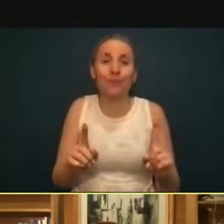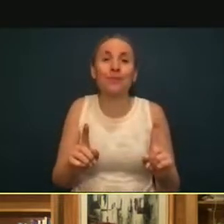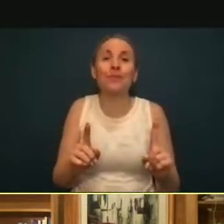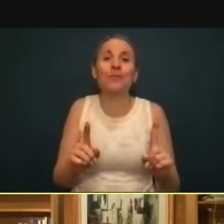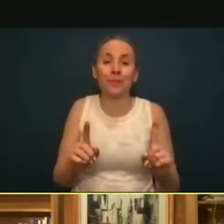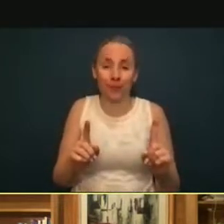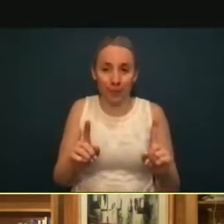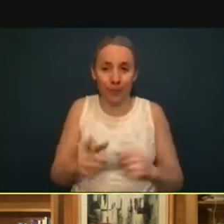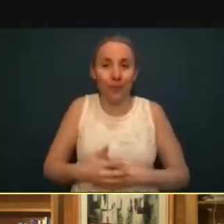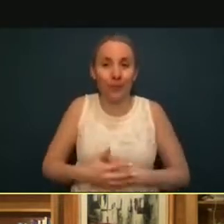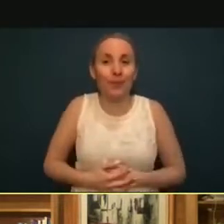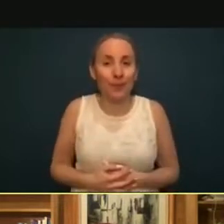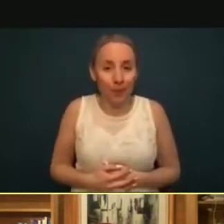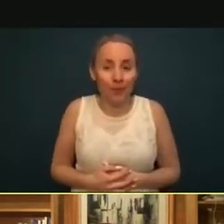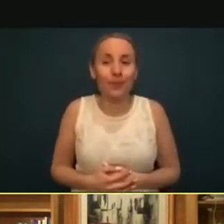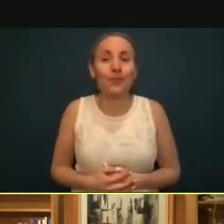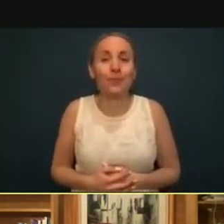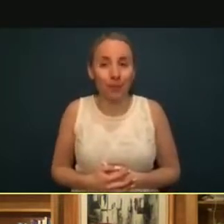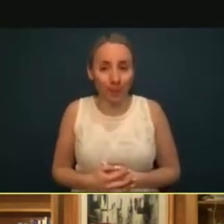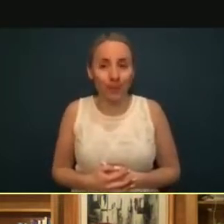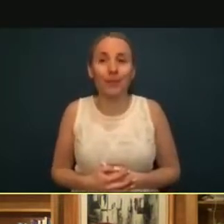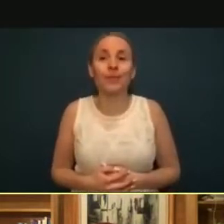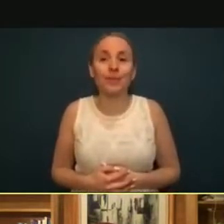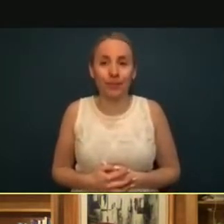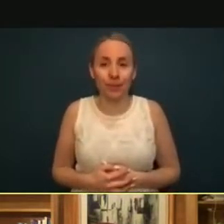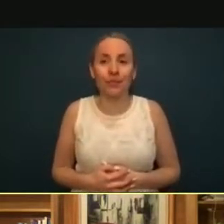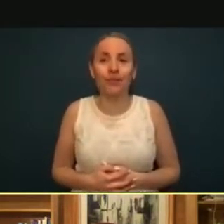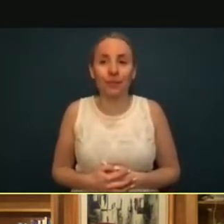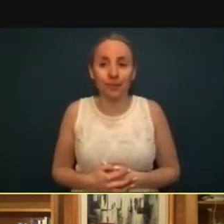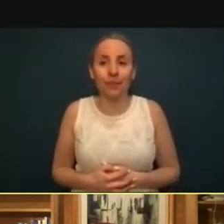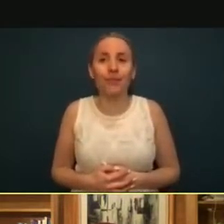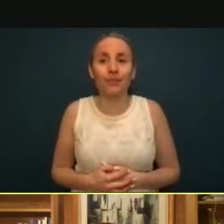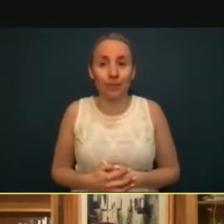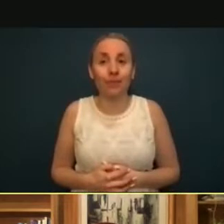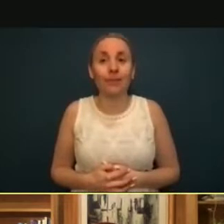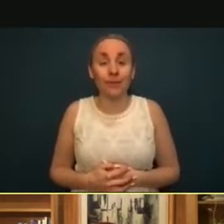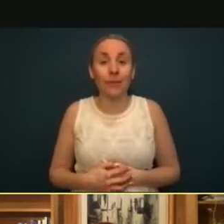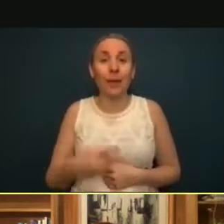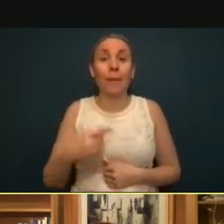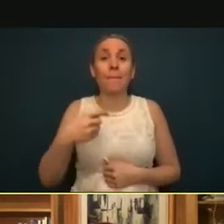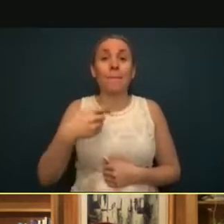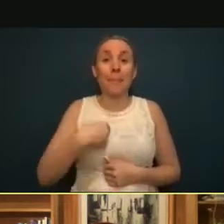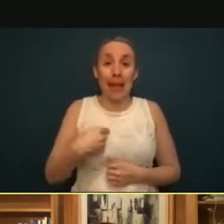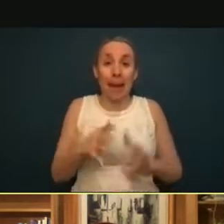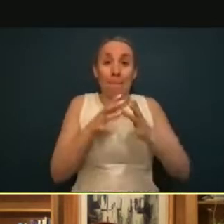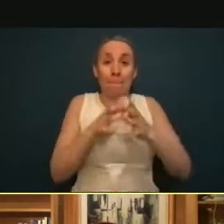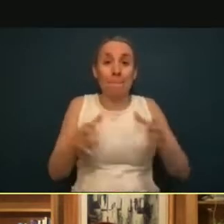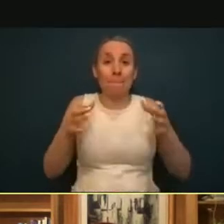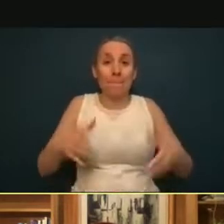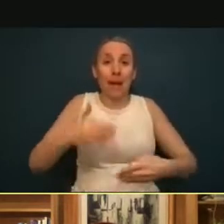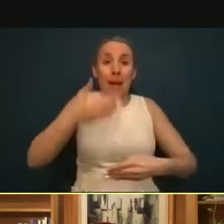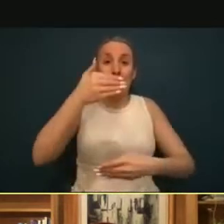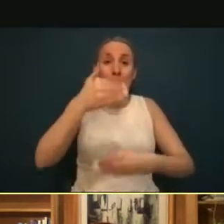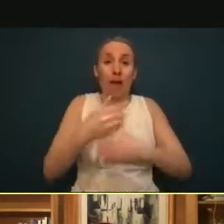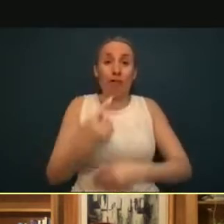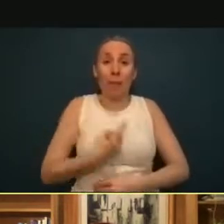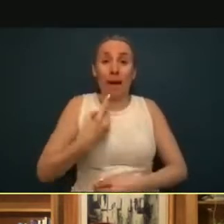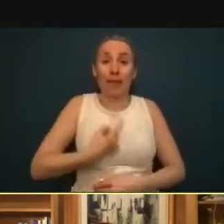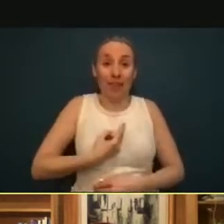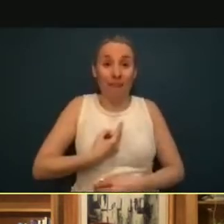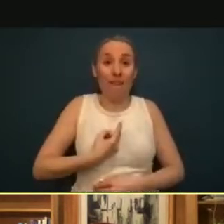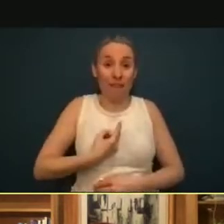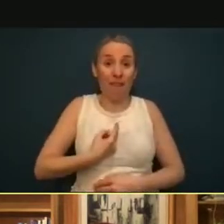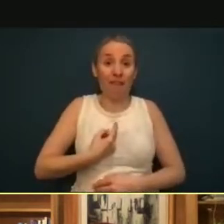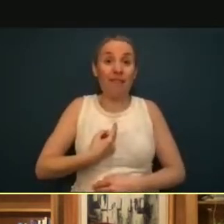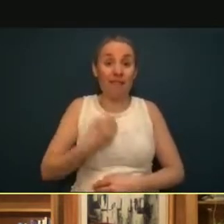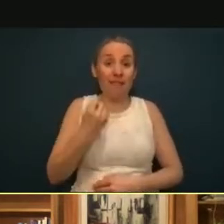notes as the biggest barrier that I face as an individual kind of